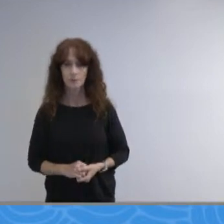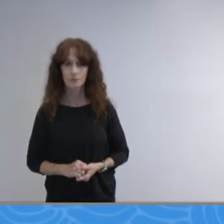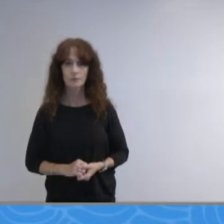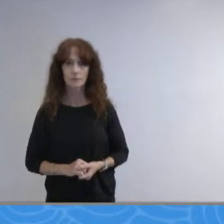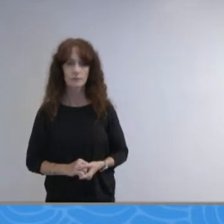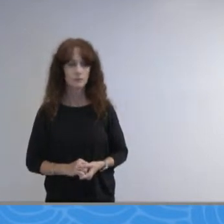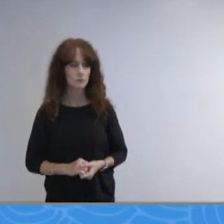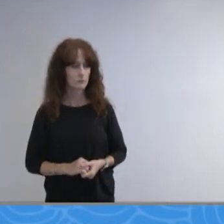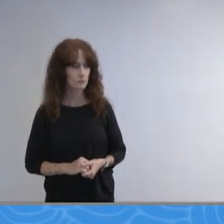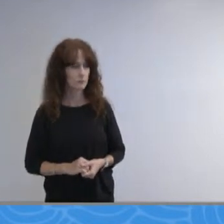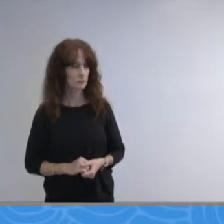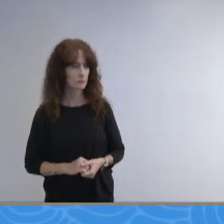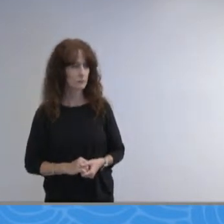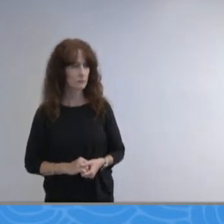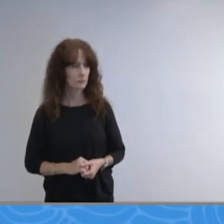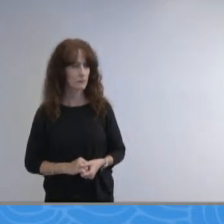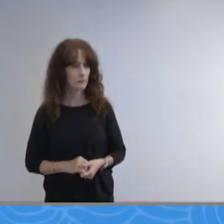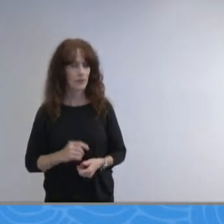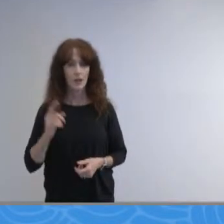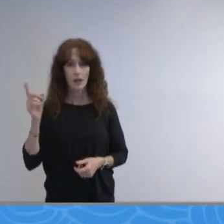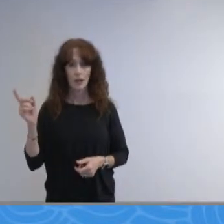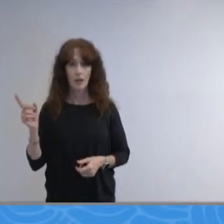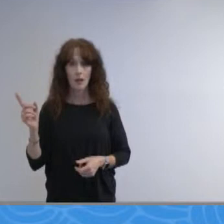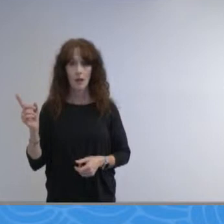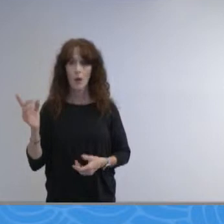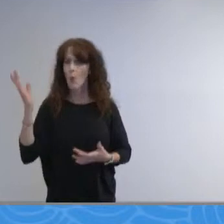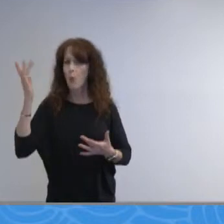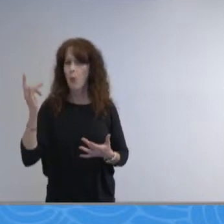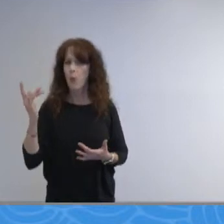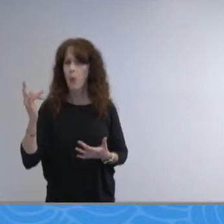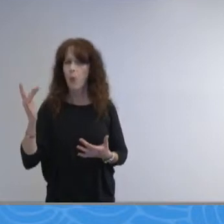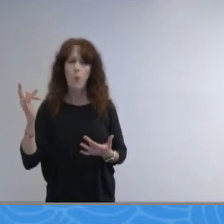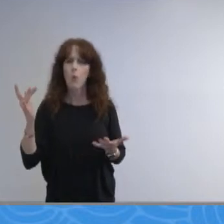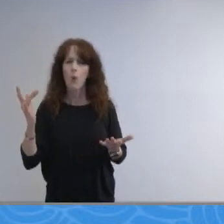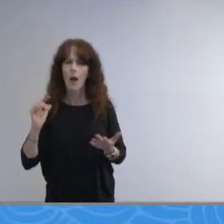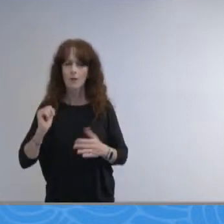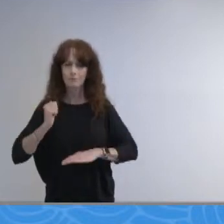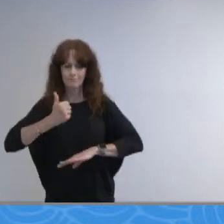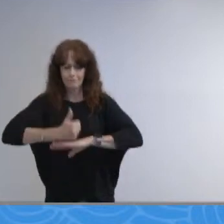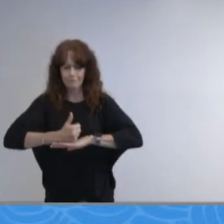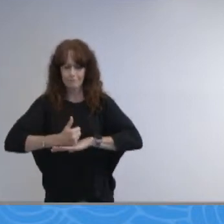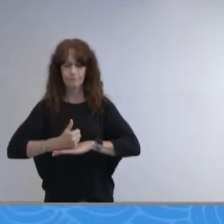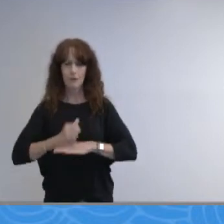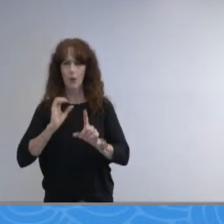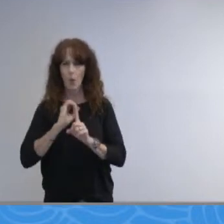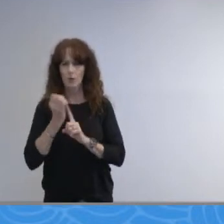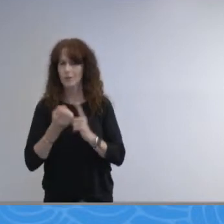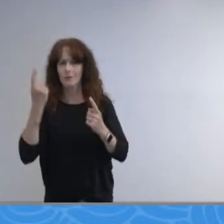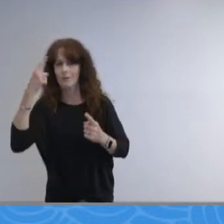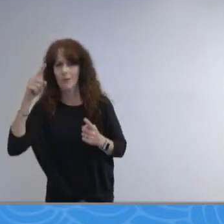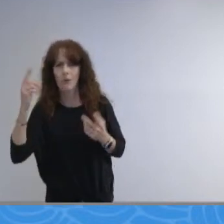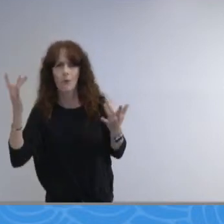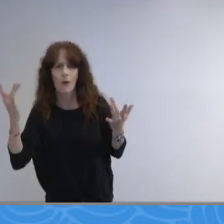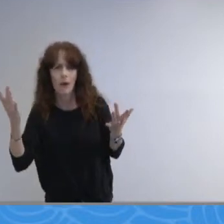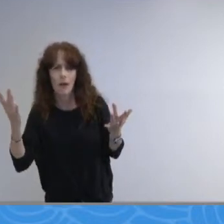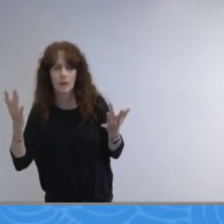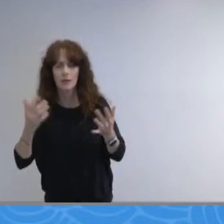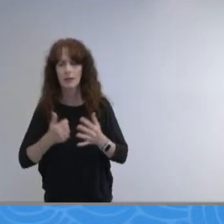So that's who we are. With regard to why we exist, why is there an organization